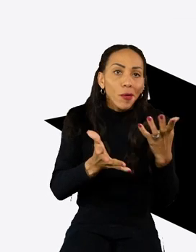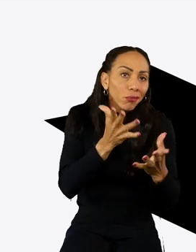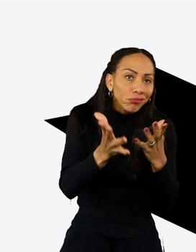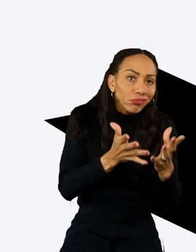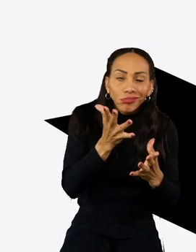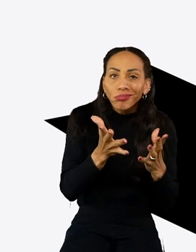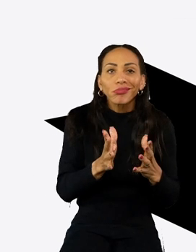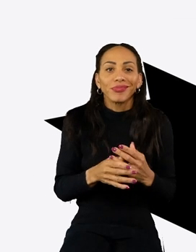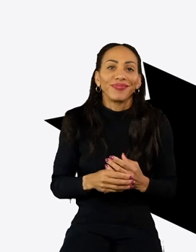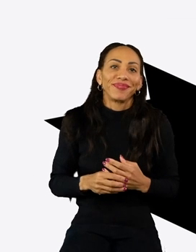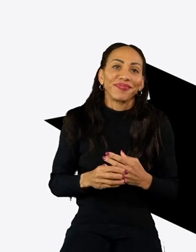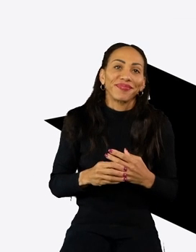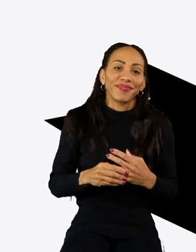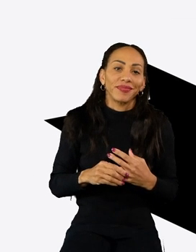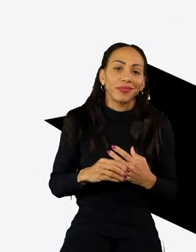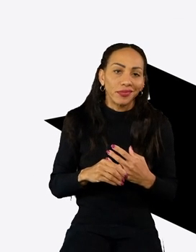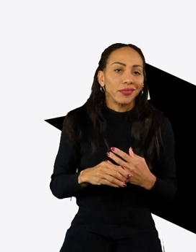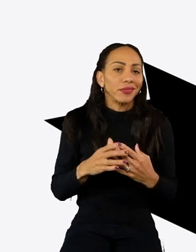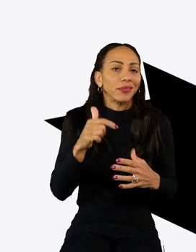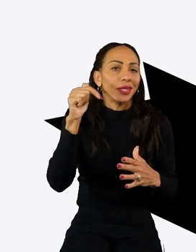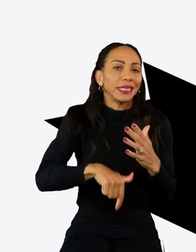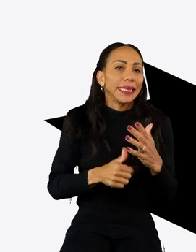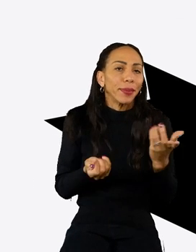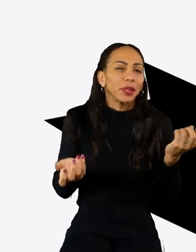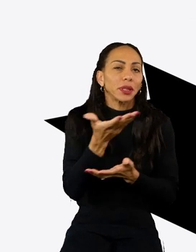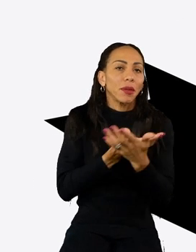chip in, comment, or